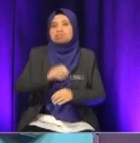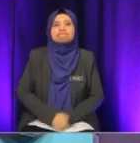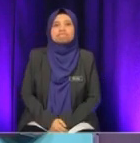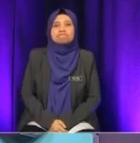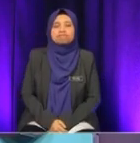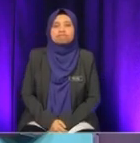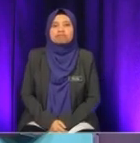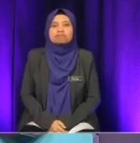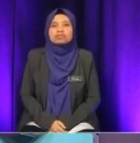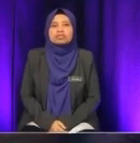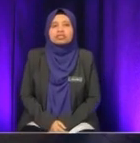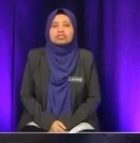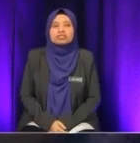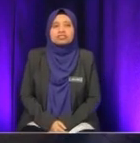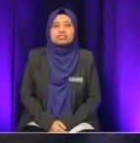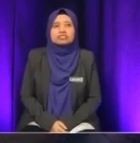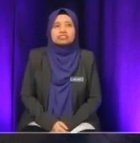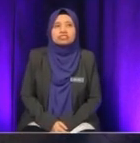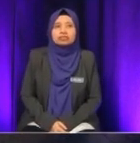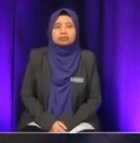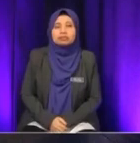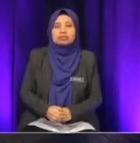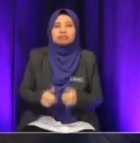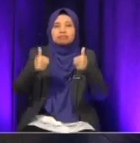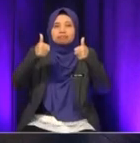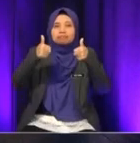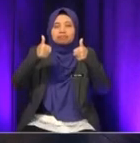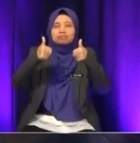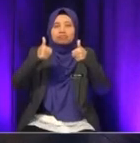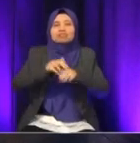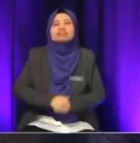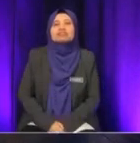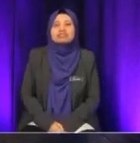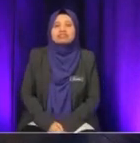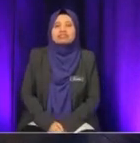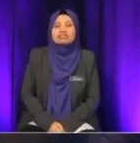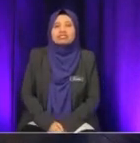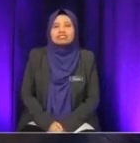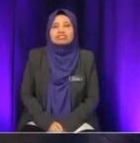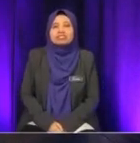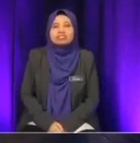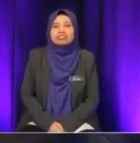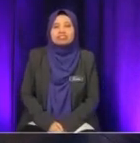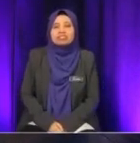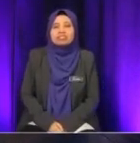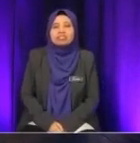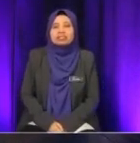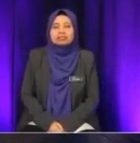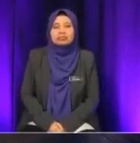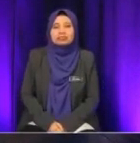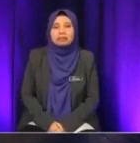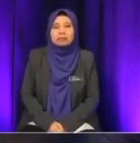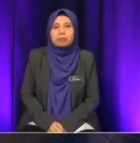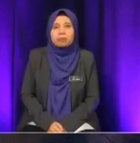them with one ice cream stick? Yes, please. Well done, everyone. That's a good one. They're getting excited.